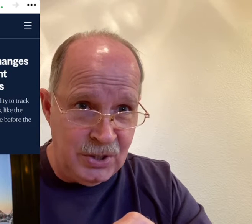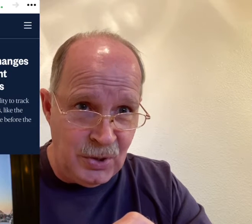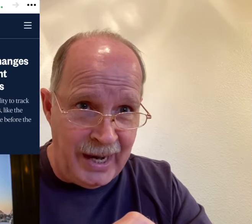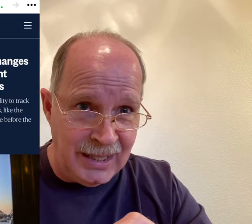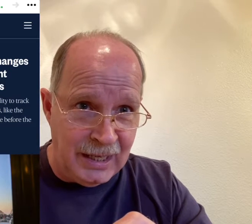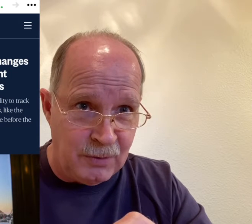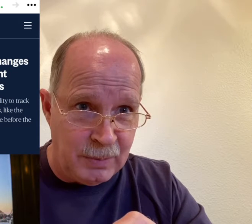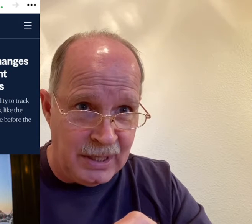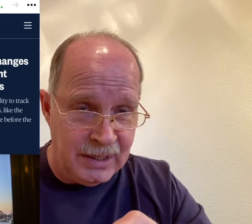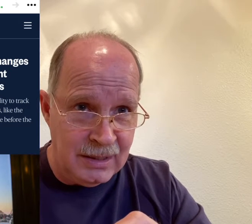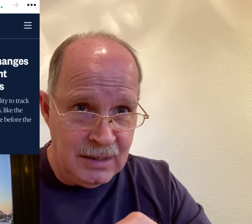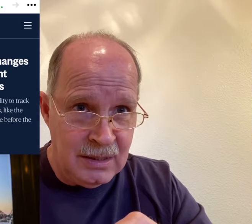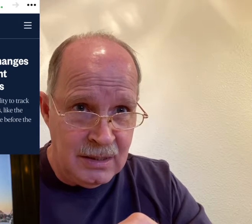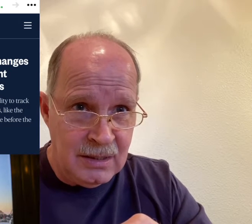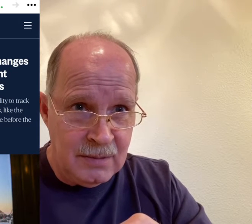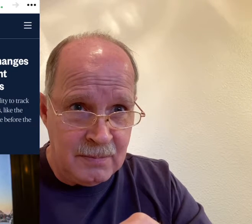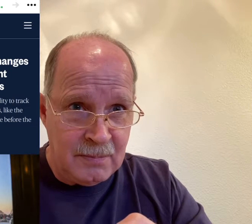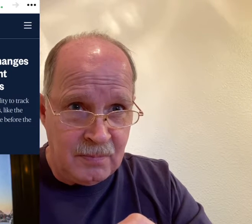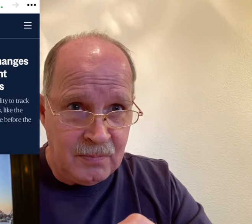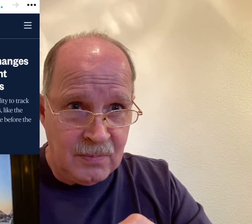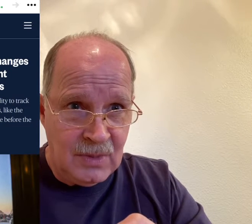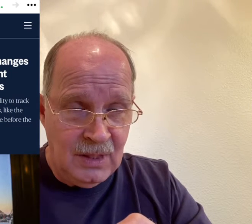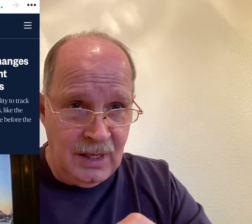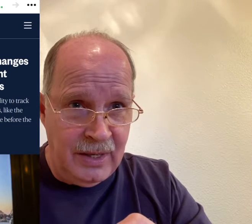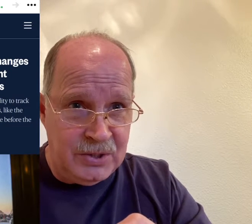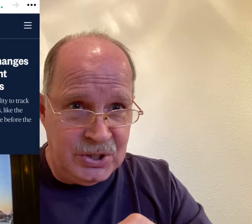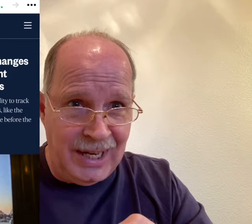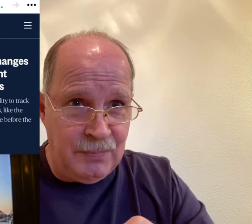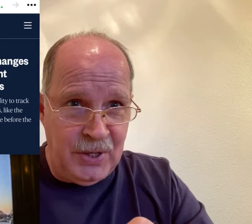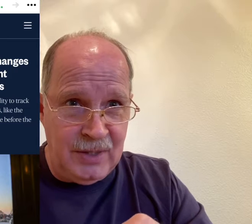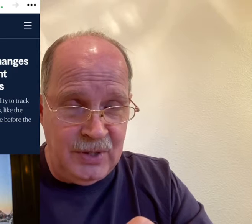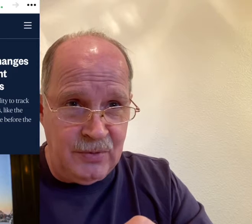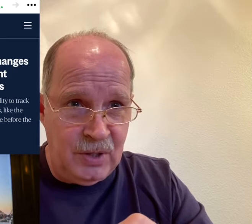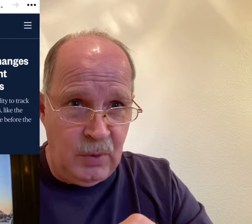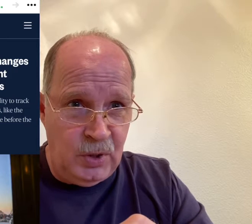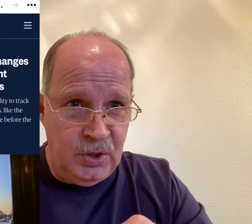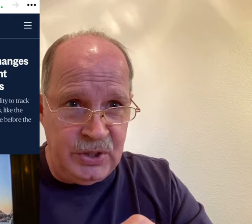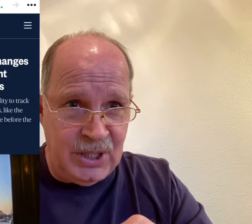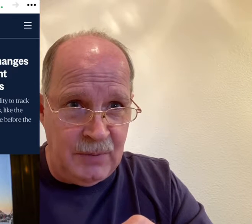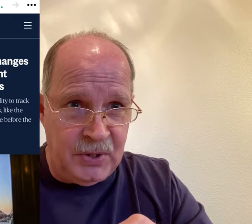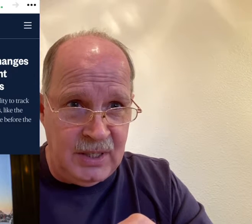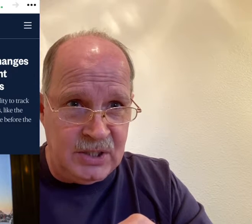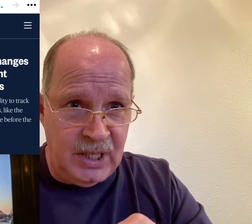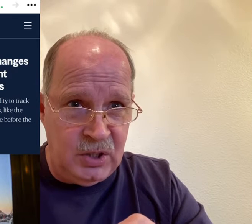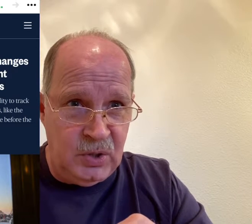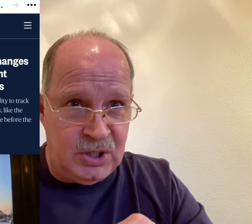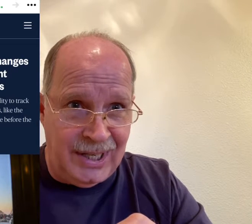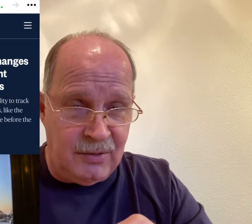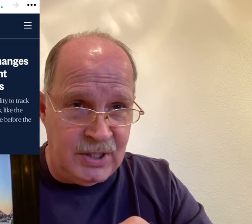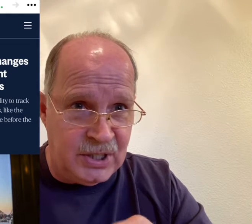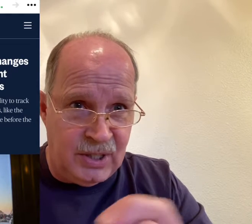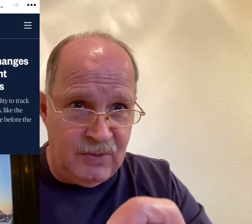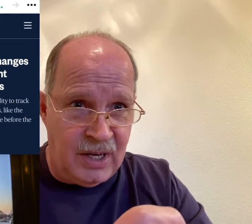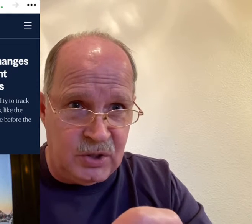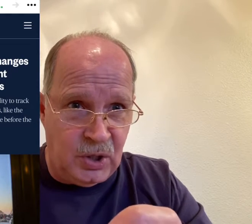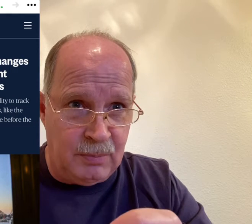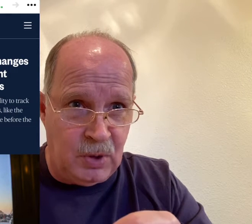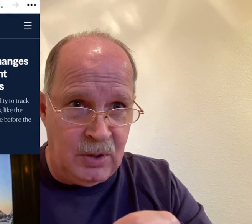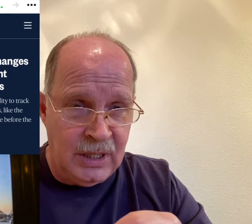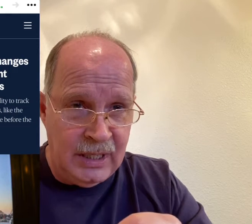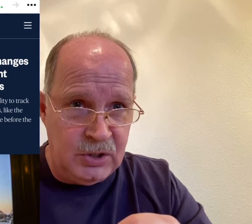to start tracking everybody. Yeah, that's the same thing. They want to do the same things they do to terrorists that they've